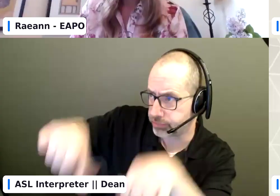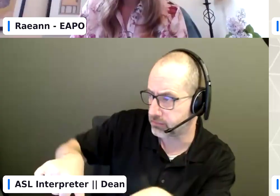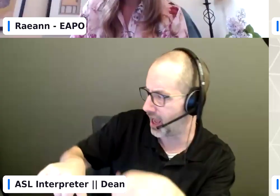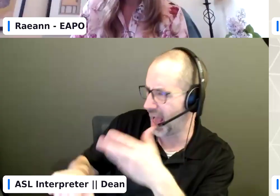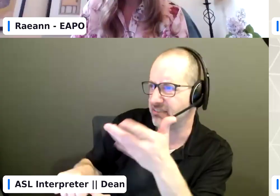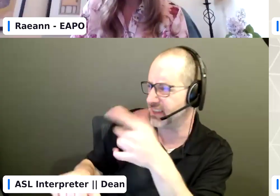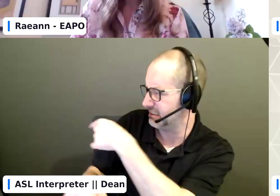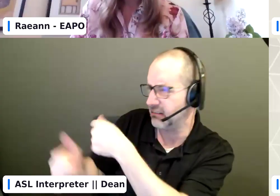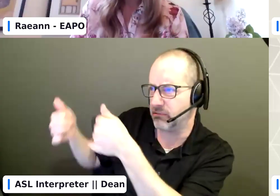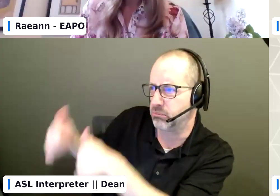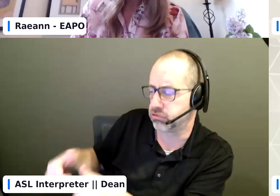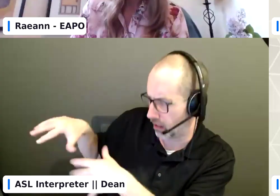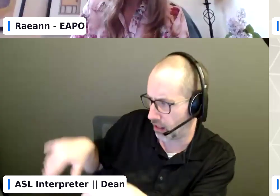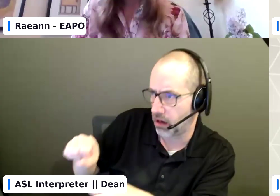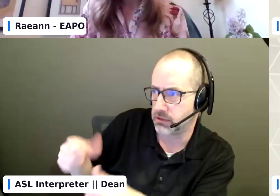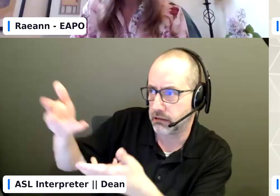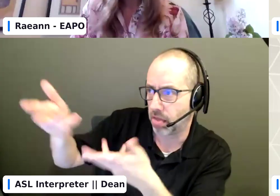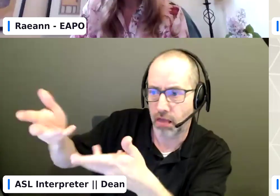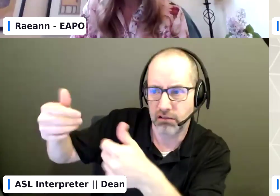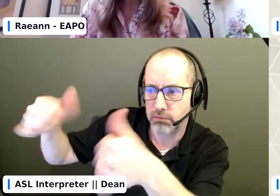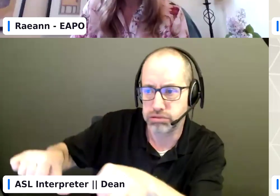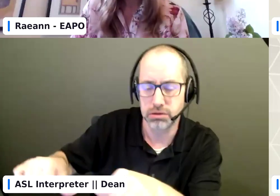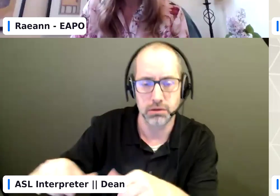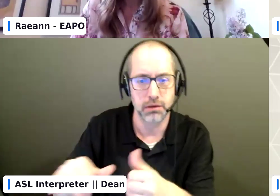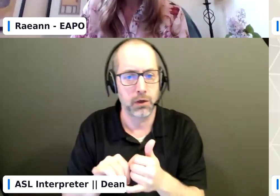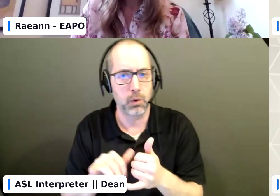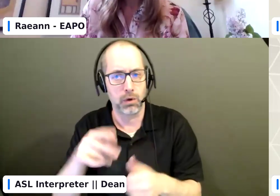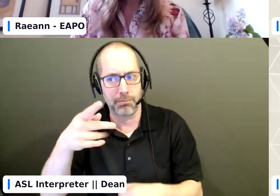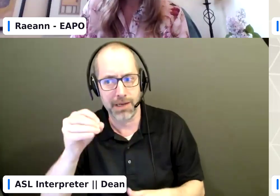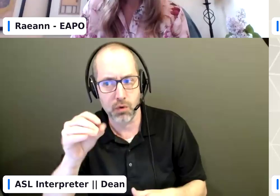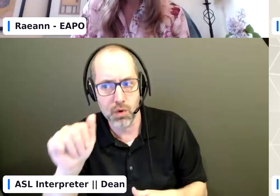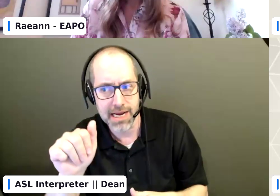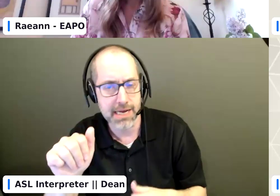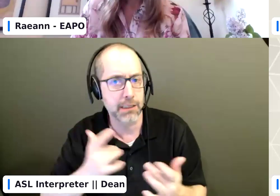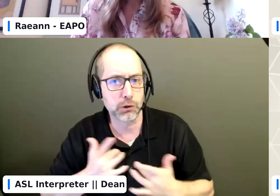of a power of attorney or joint bank accounts. I would suspect that might be the case.